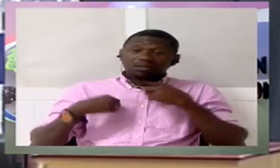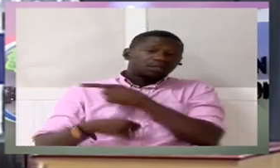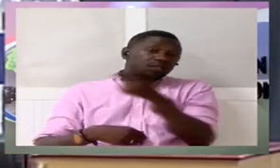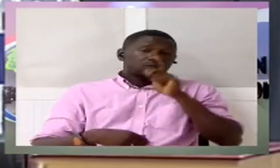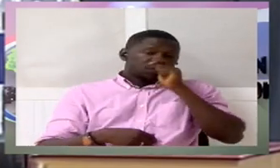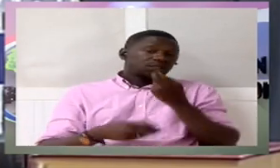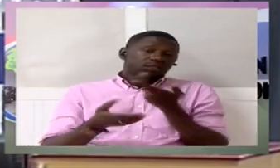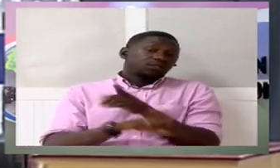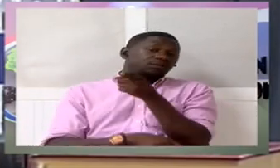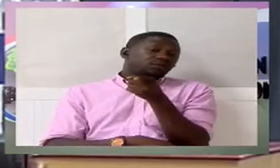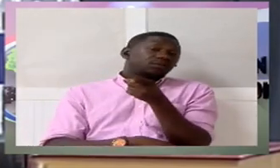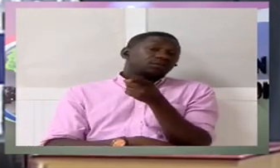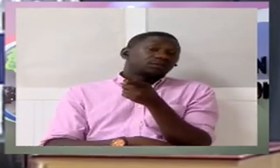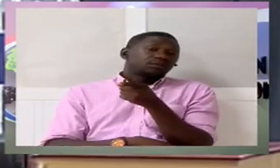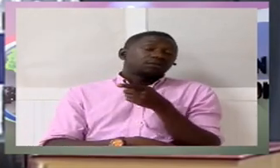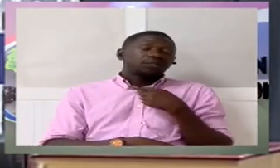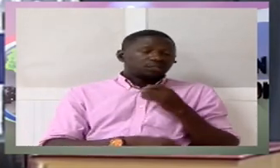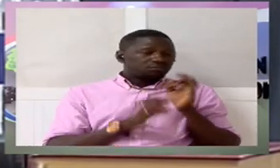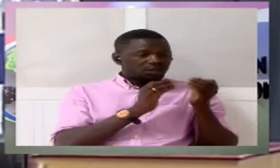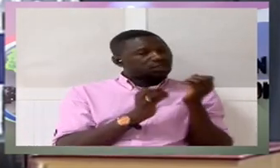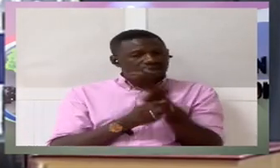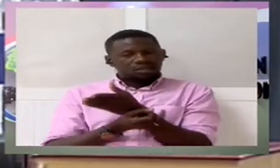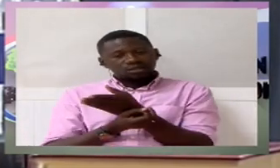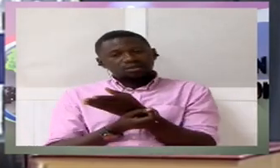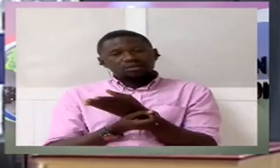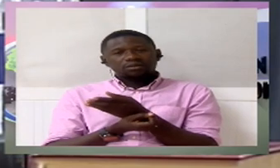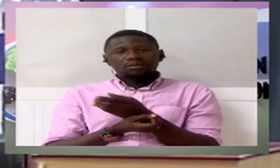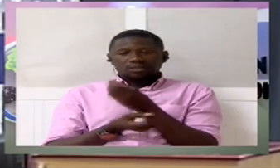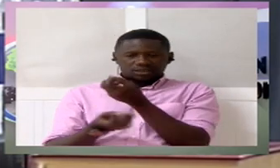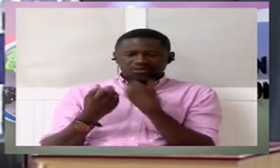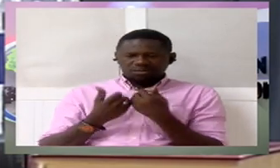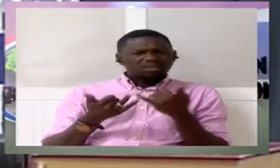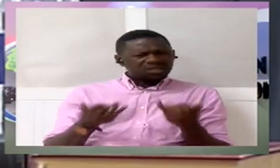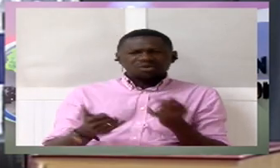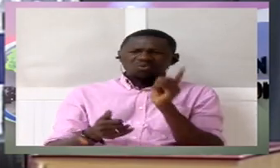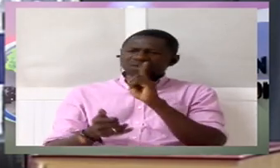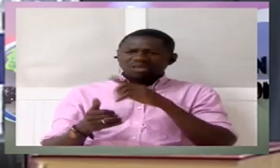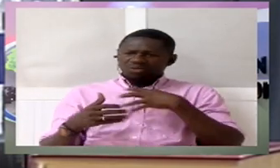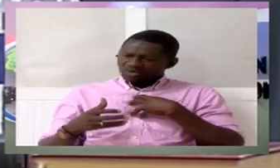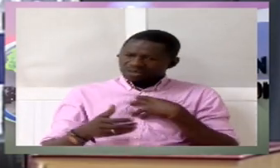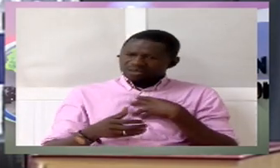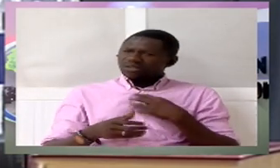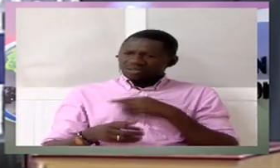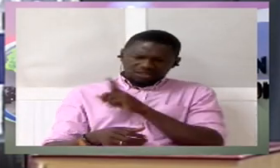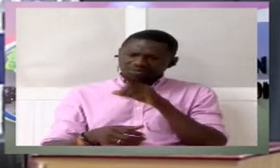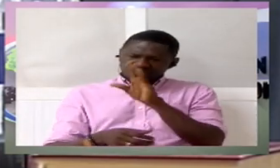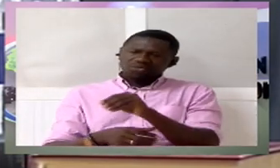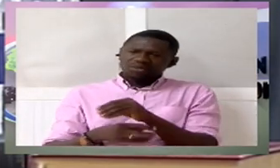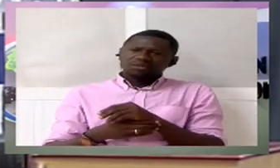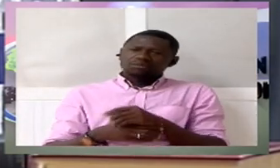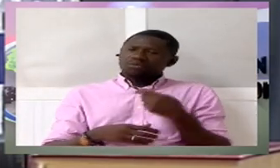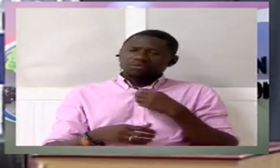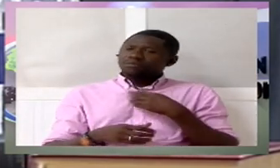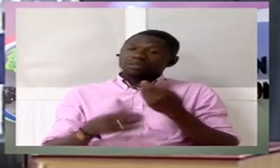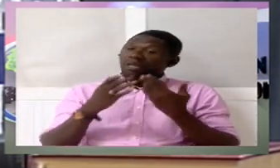I told Baba that. Akonyeko sign. He said to me now. He left a man doro. Whatever they want. Yake. Let them do it. Because they're the